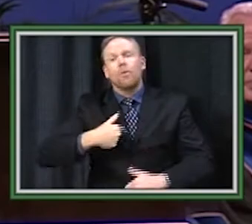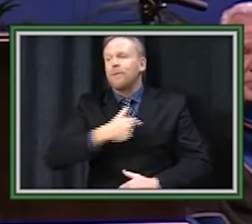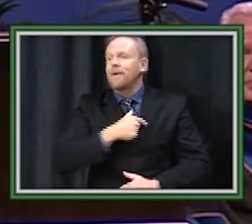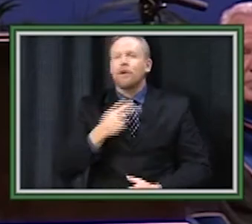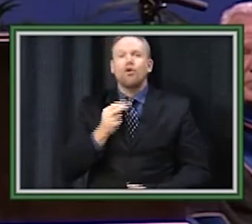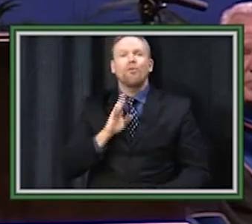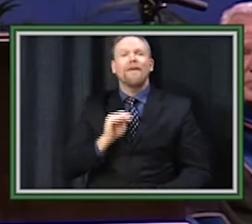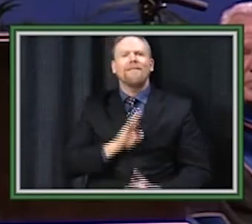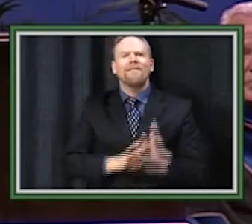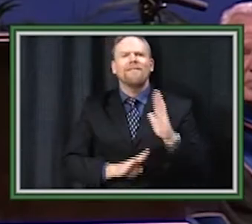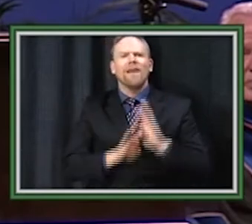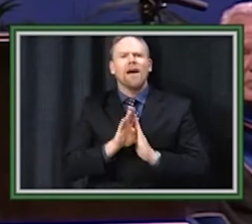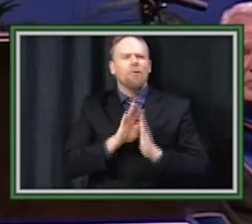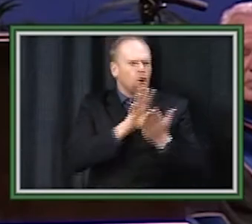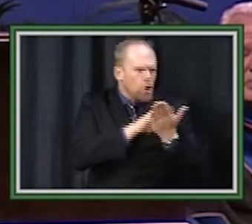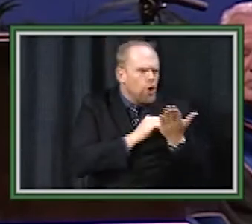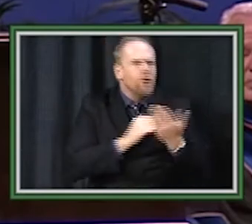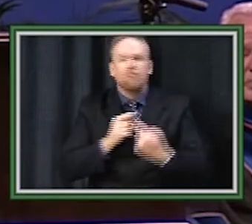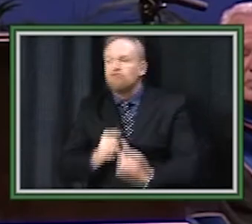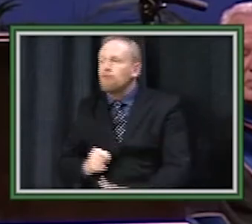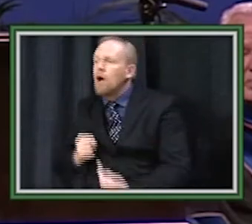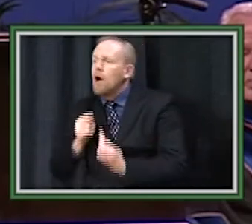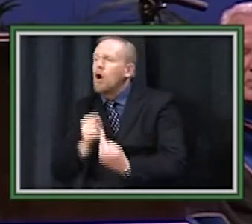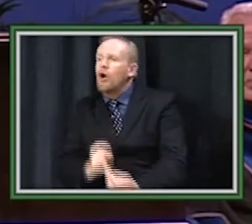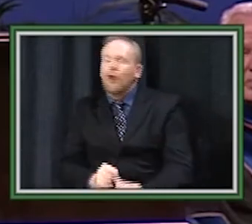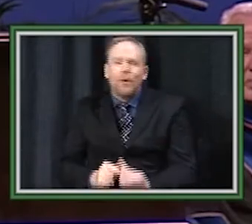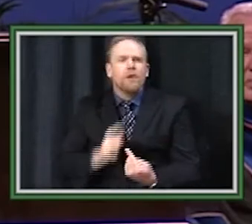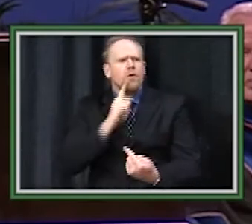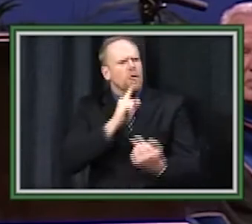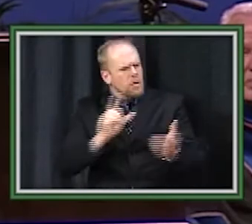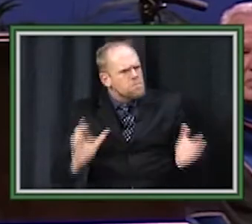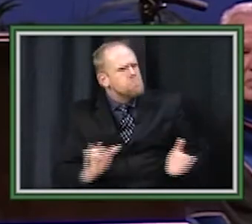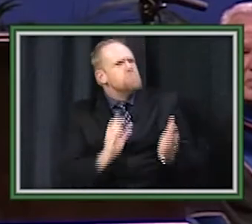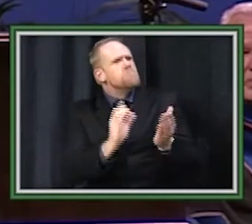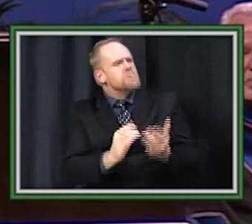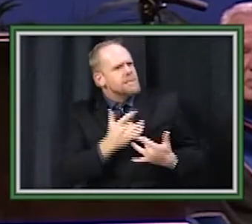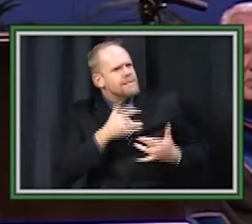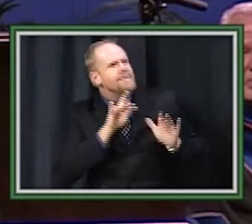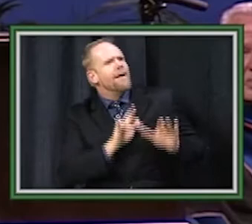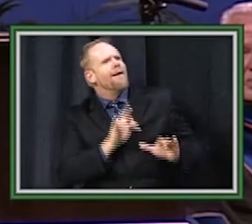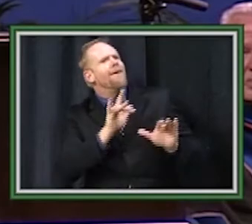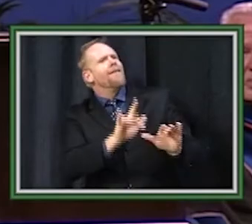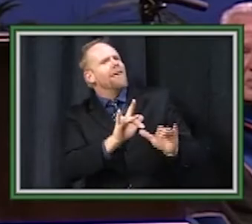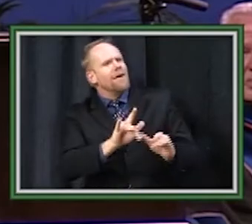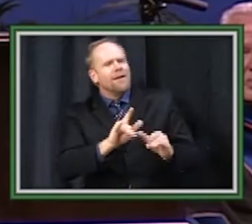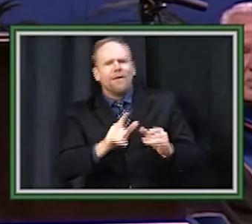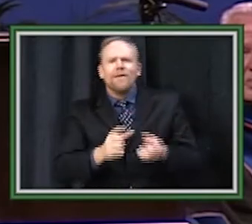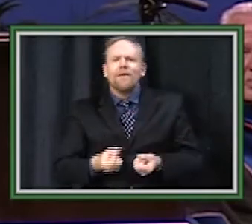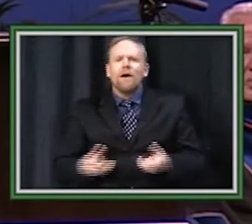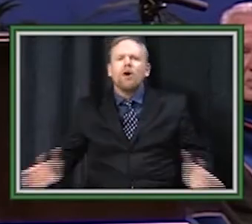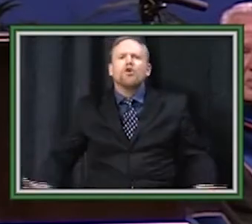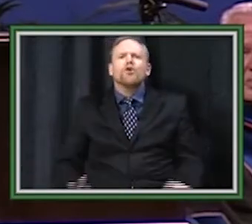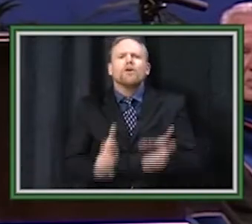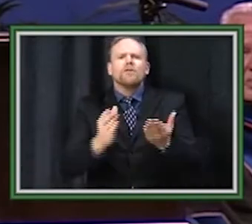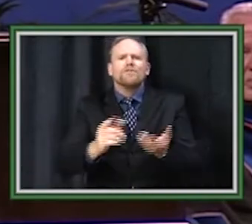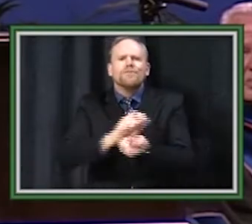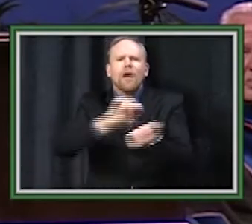and struggle and suffer and heal, by which to foster empathy, to cultivate transformation, and to create